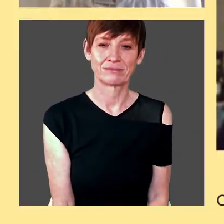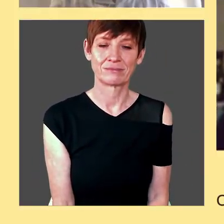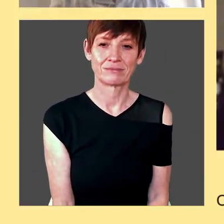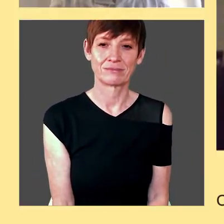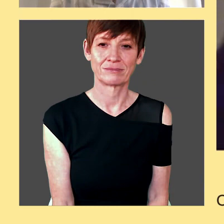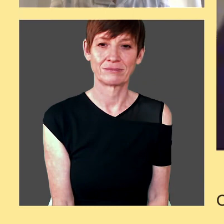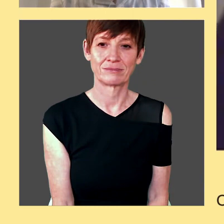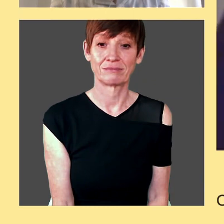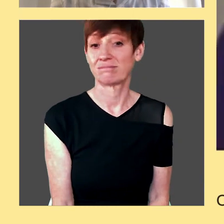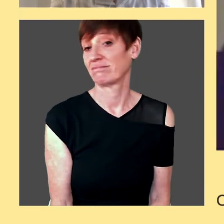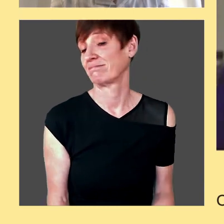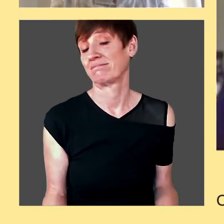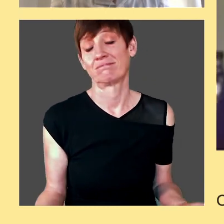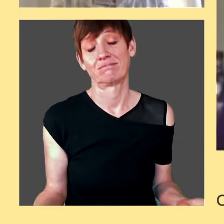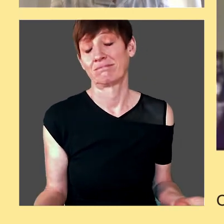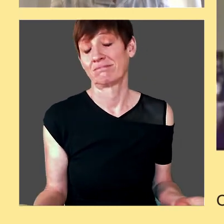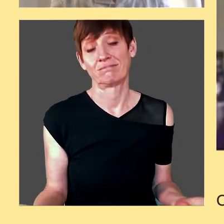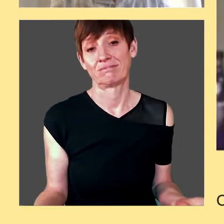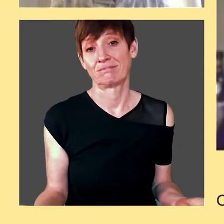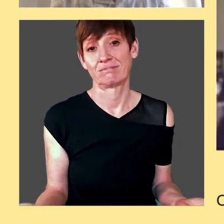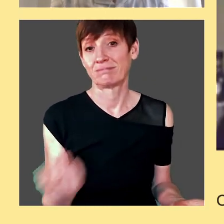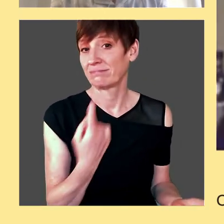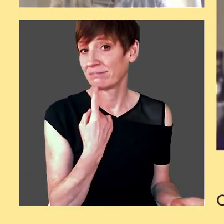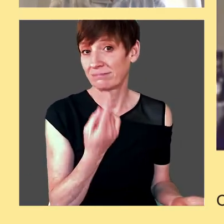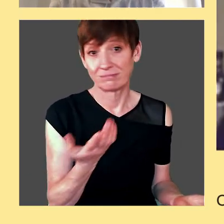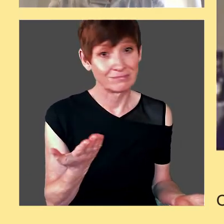As I said,